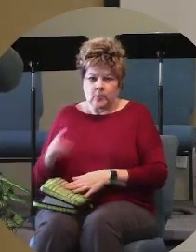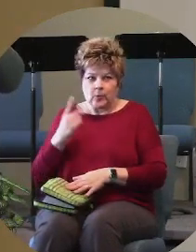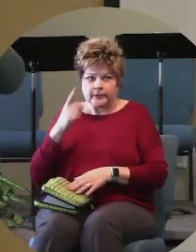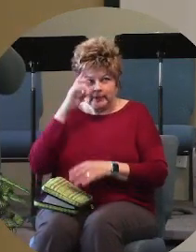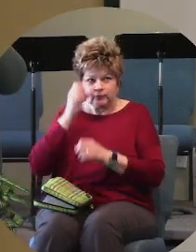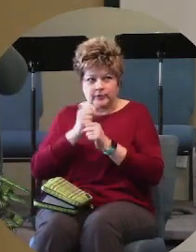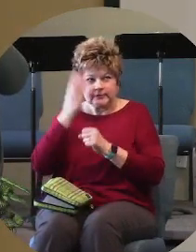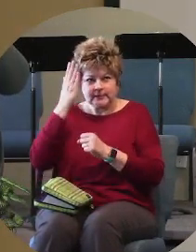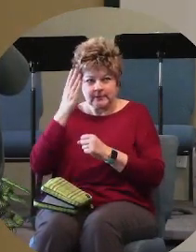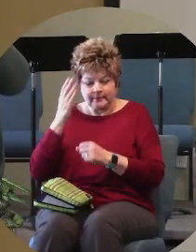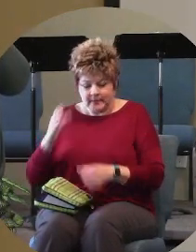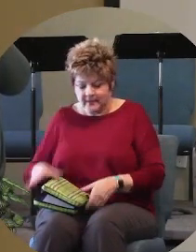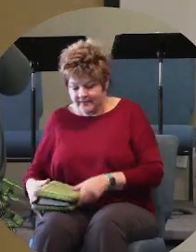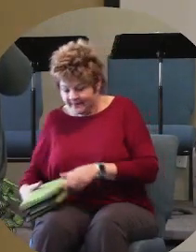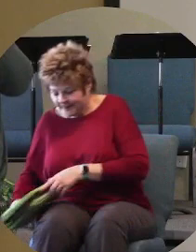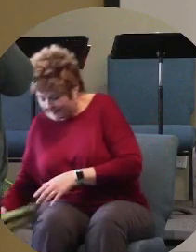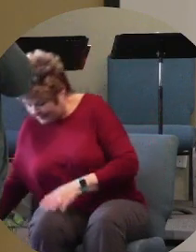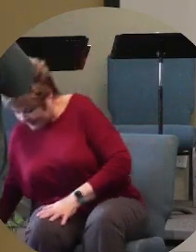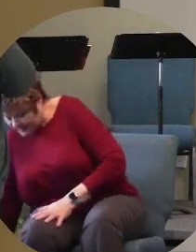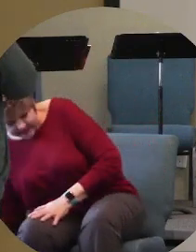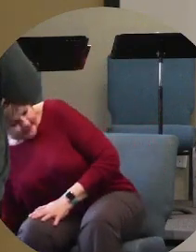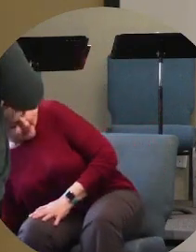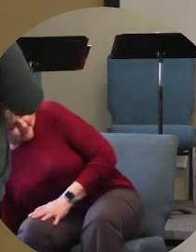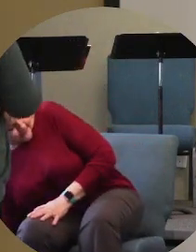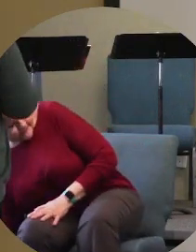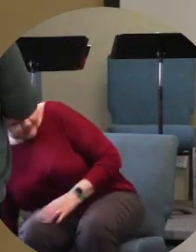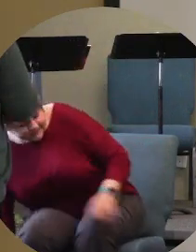Him. Is that what I picked?